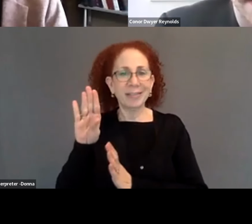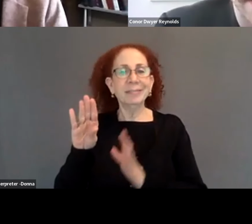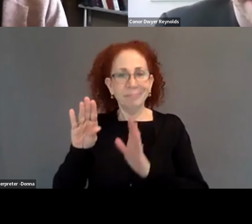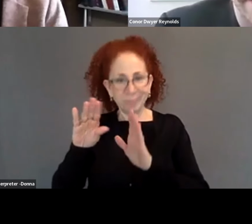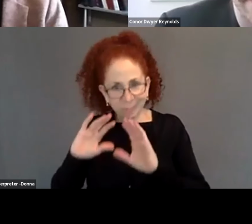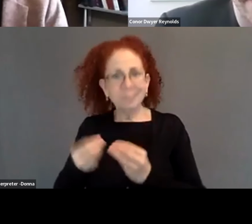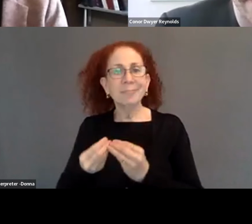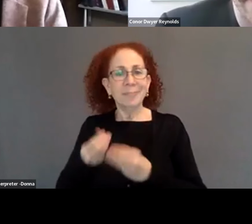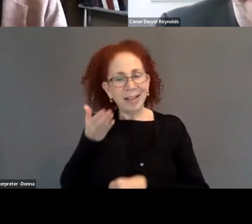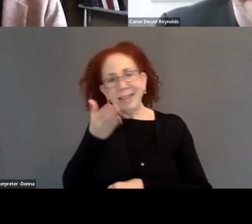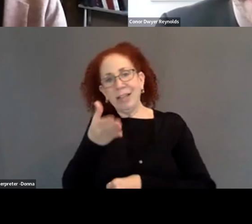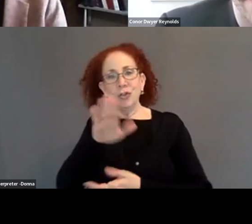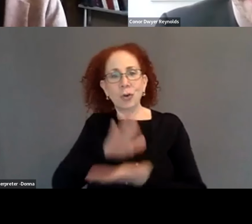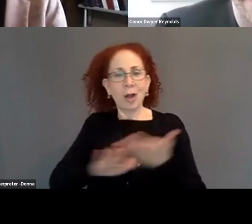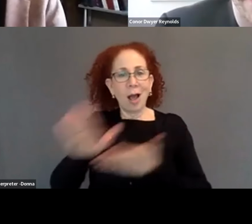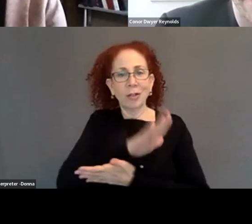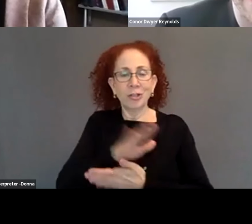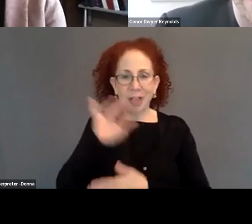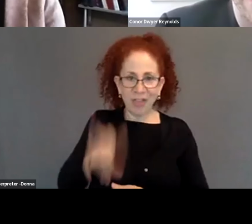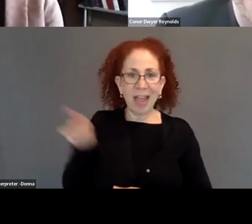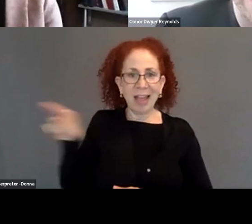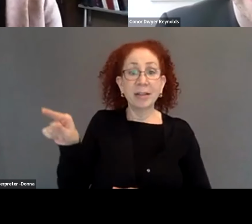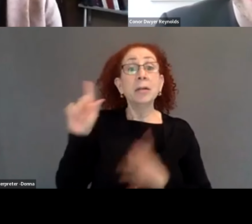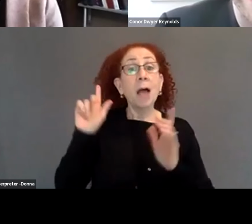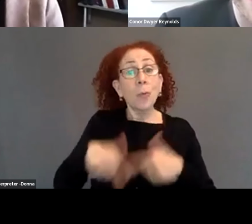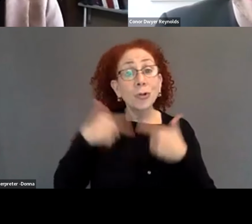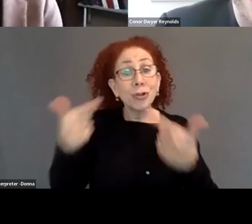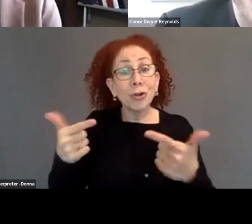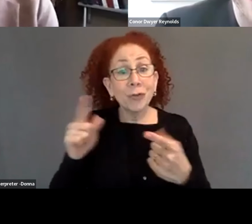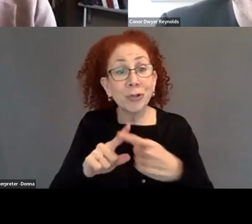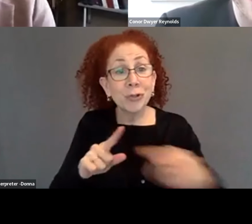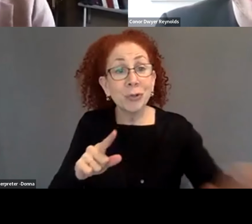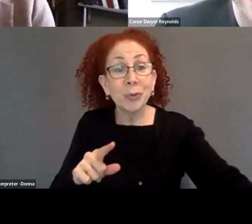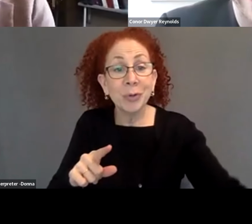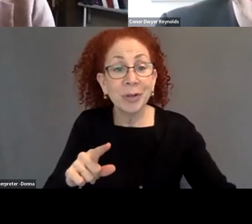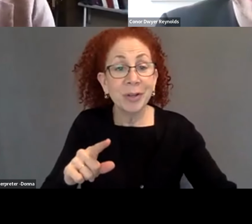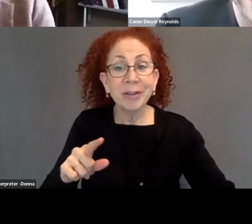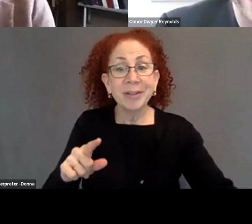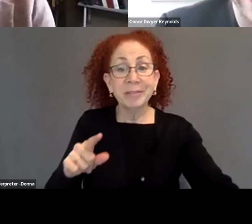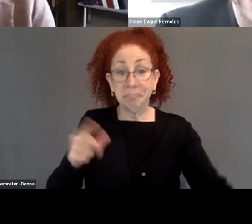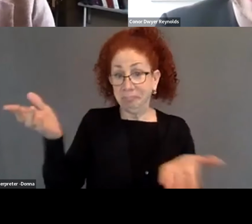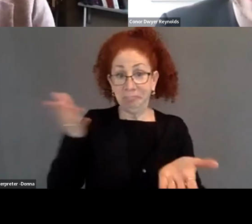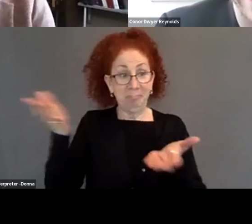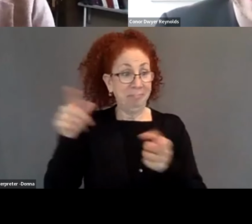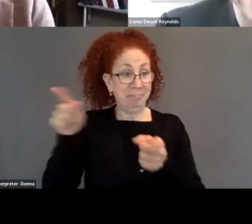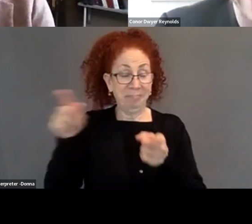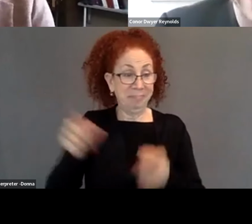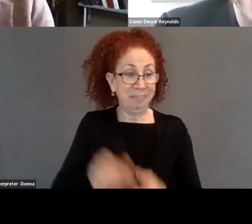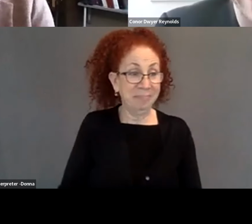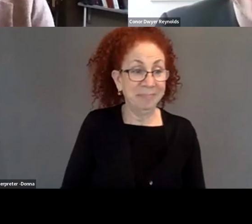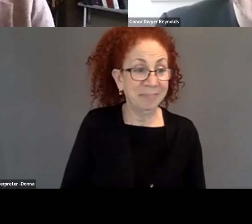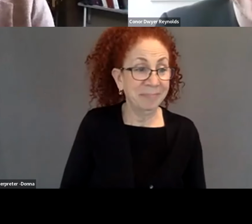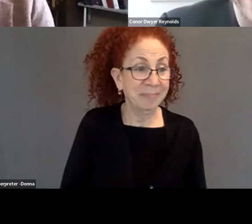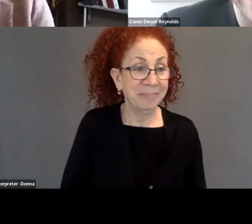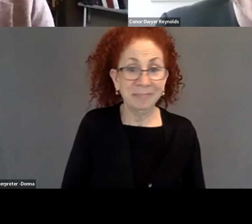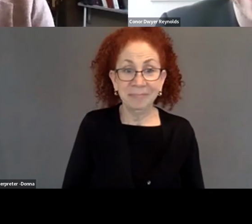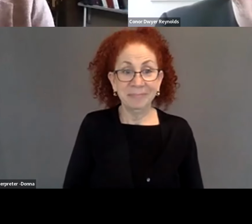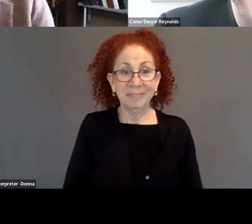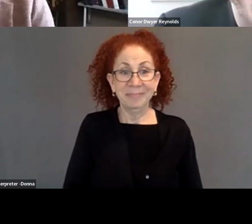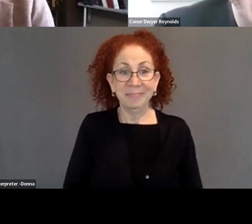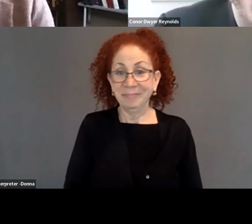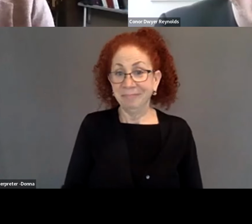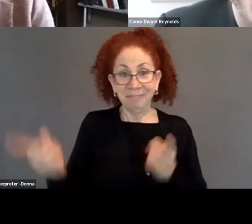is it. So I'll turn it over to Professor Morgan or to Professor